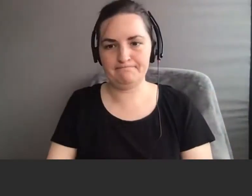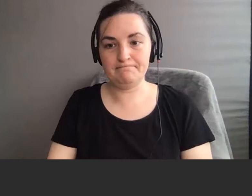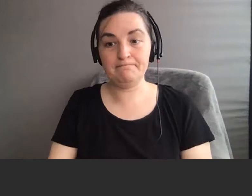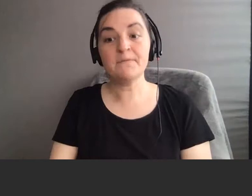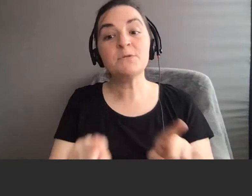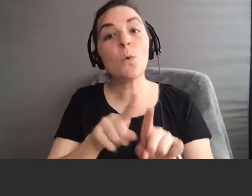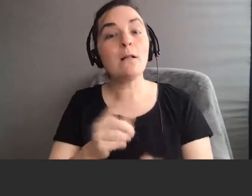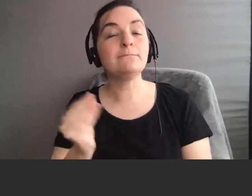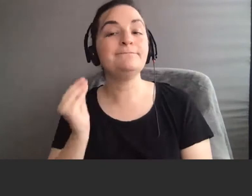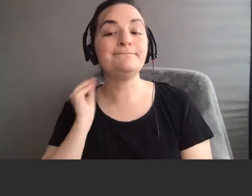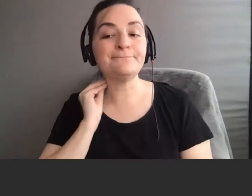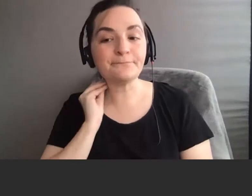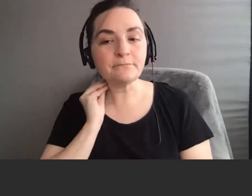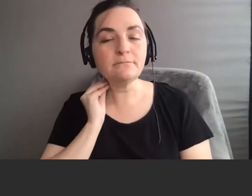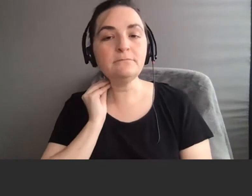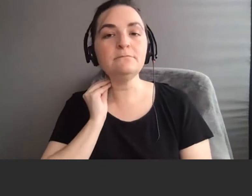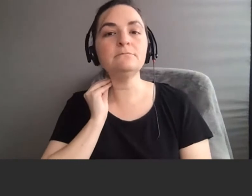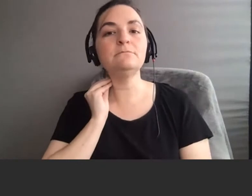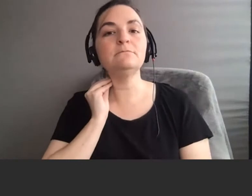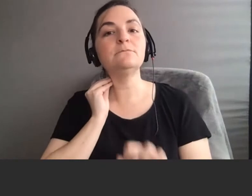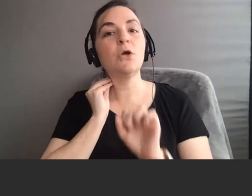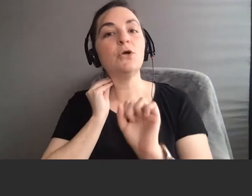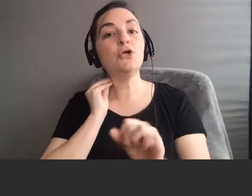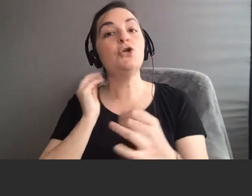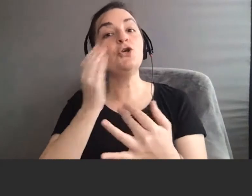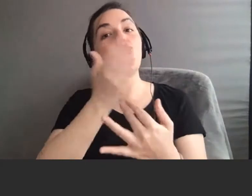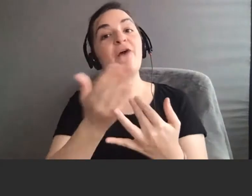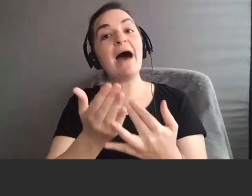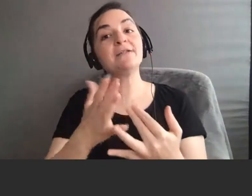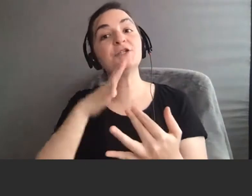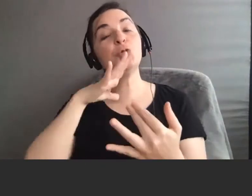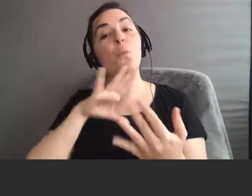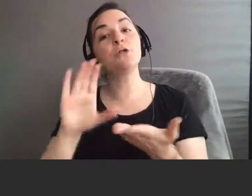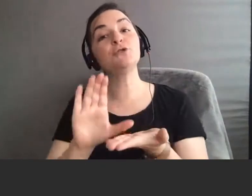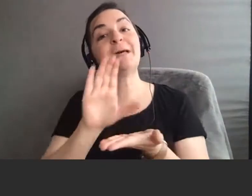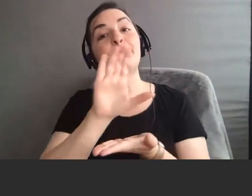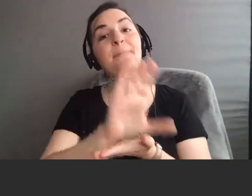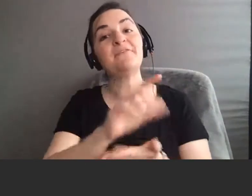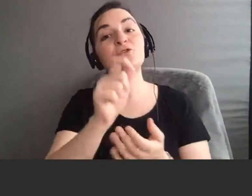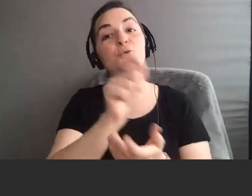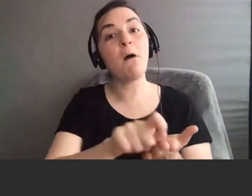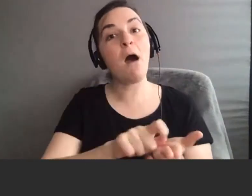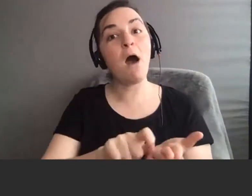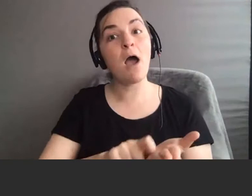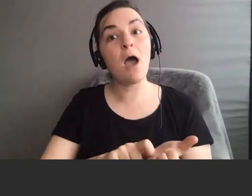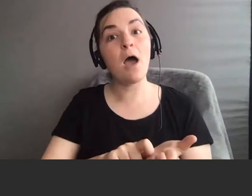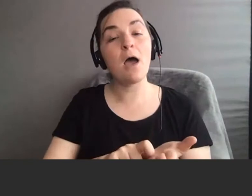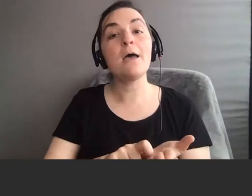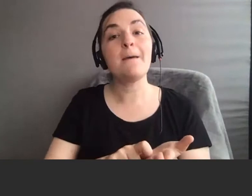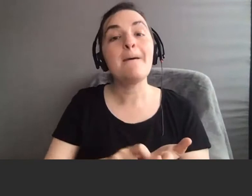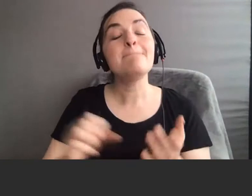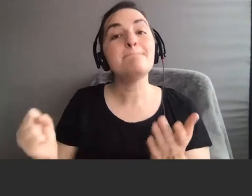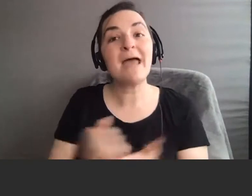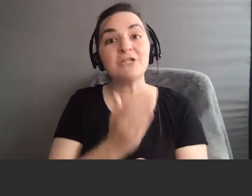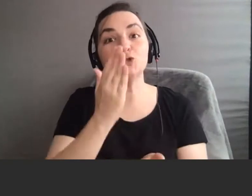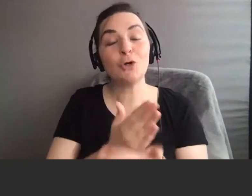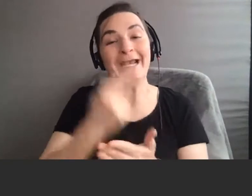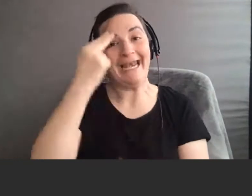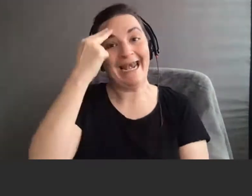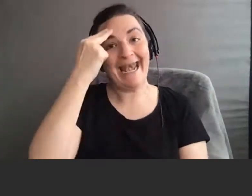that for all of your files that you are intending to submit for marking, you give them a really